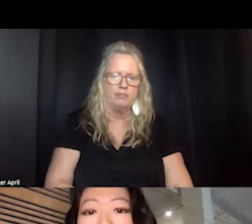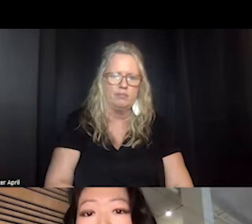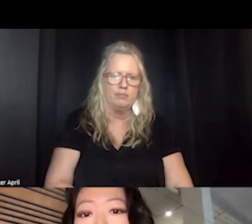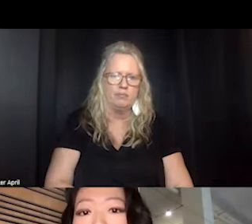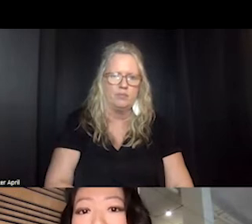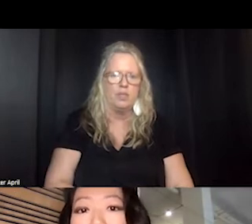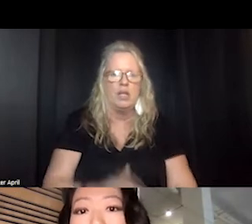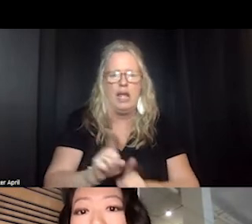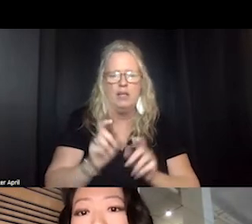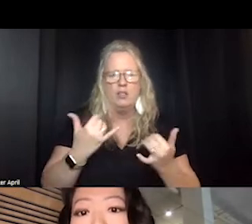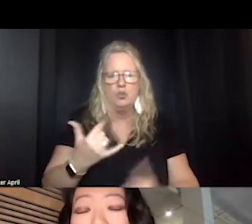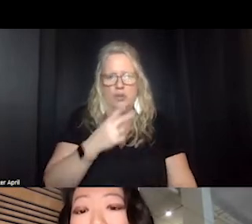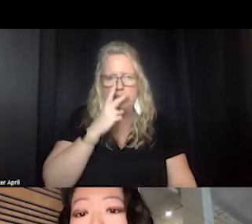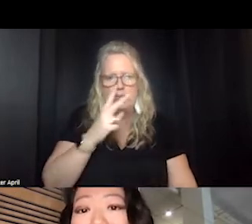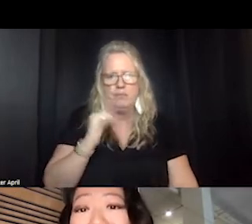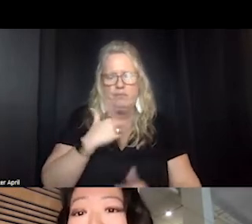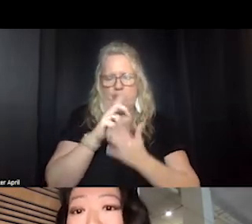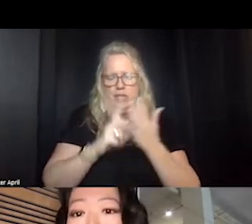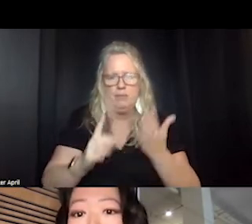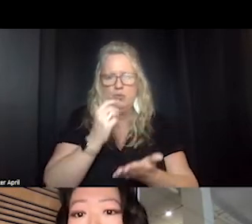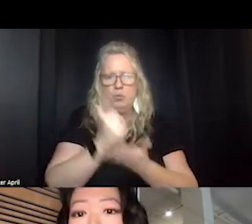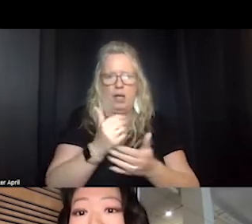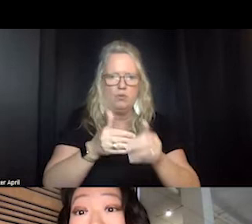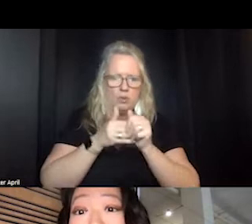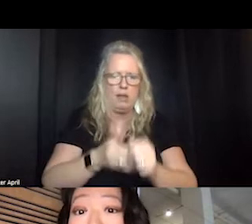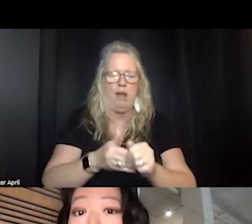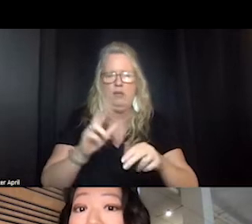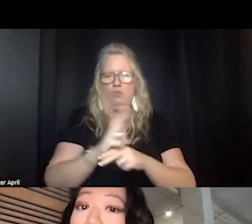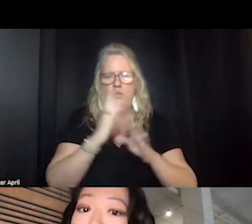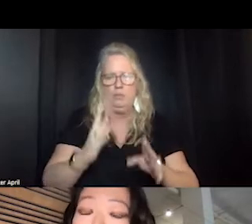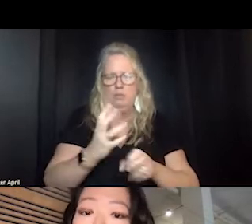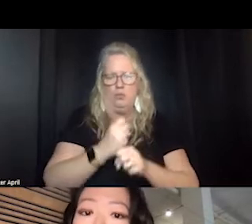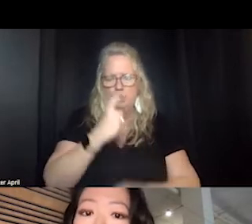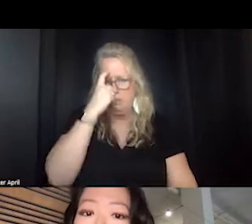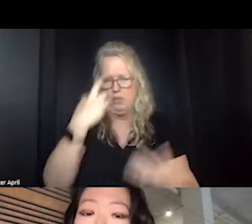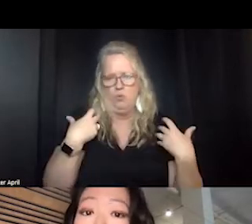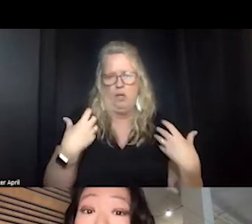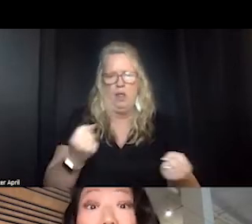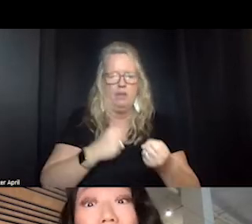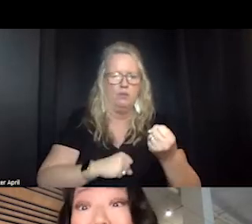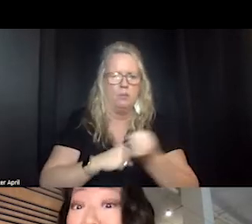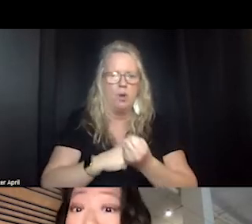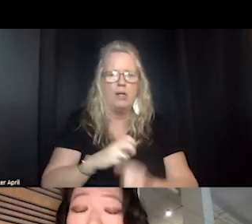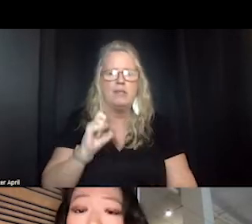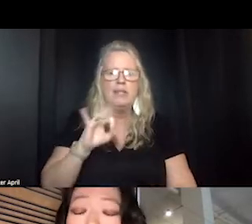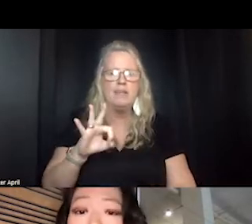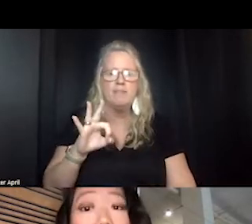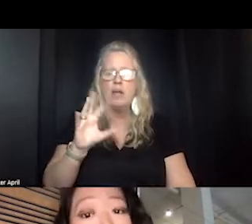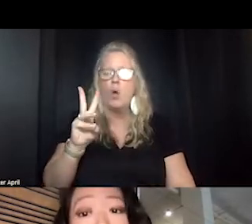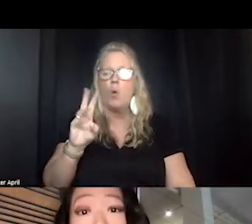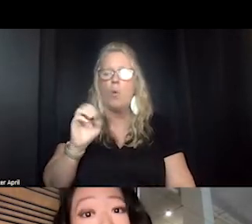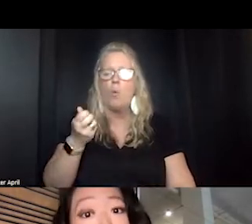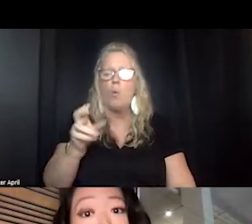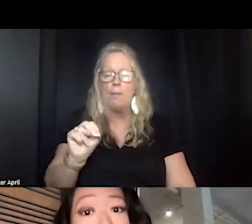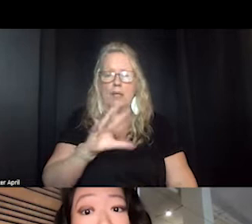And as you see here, our design helps guide users to getting mental health support. If a weapon is involved, the